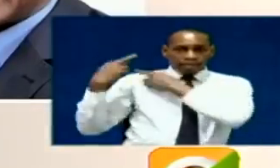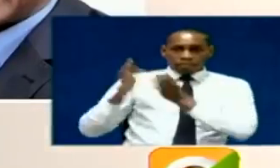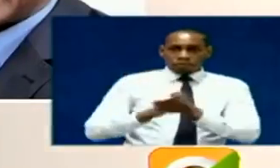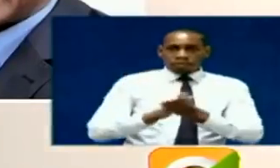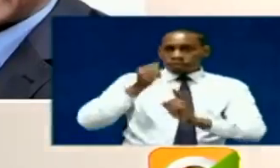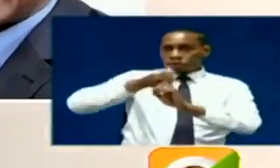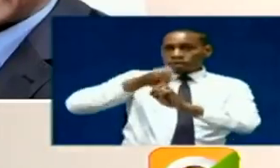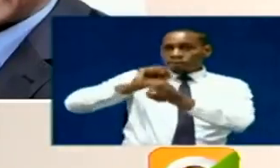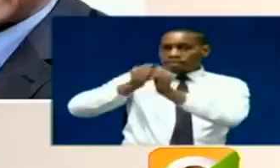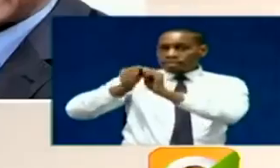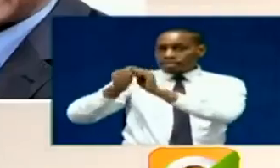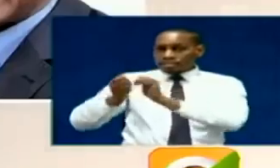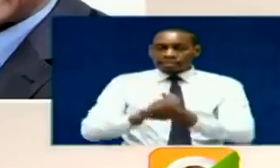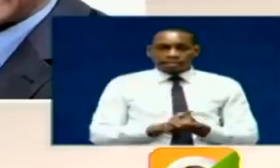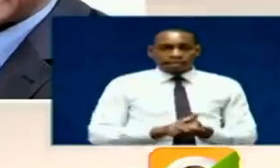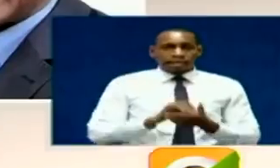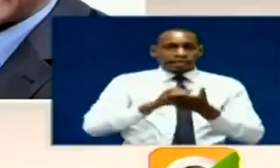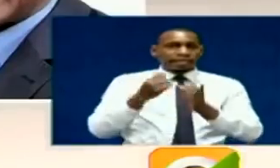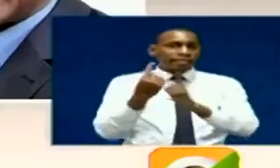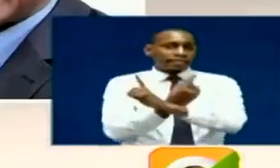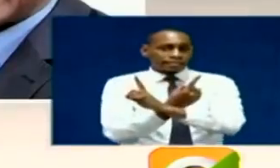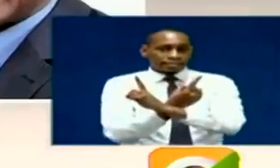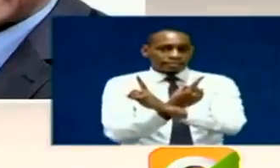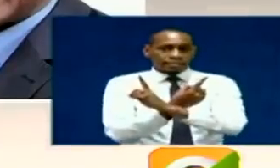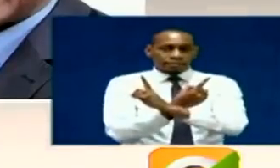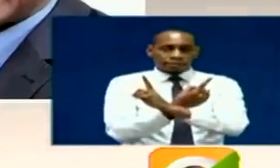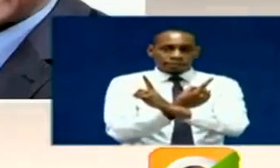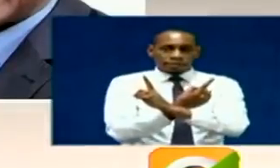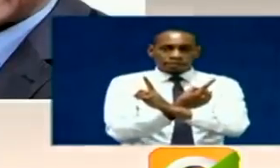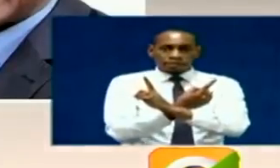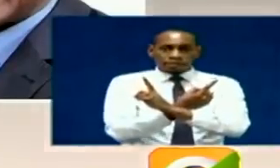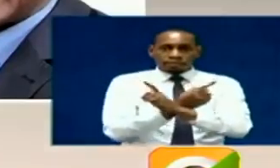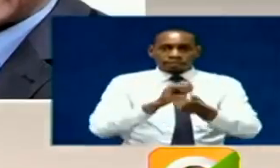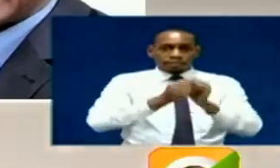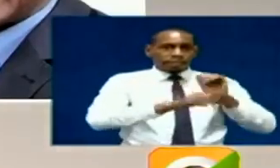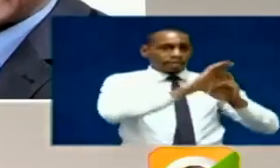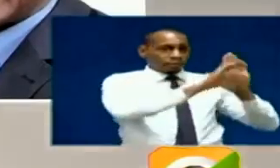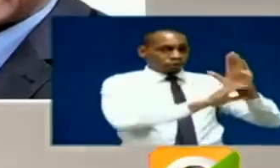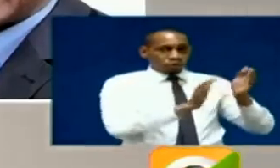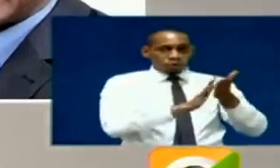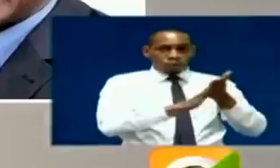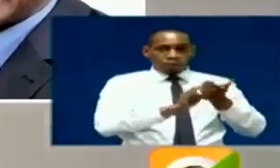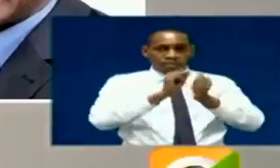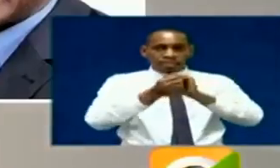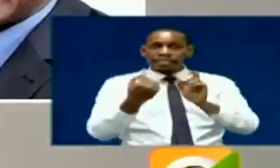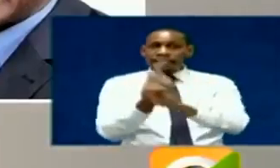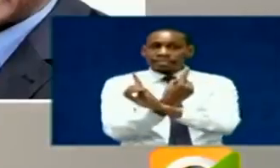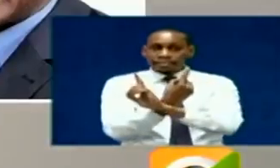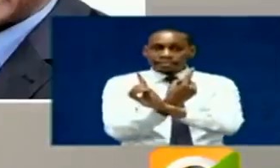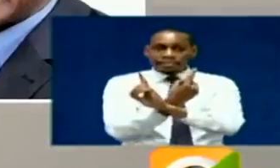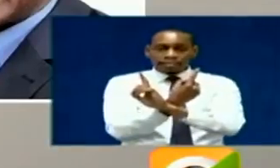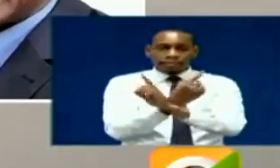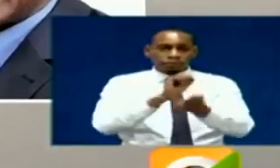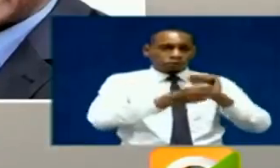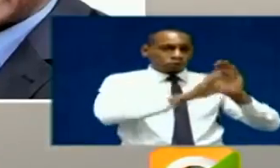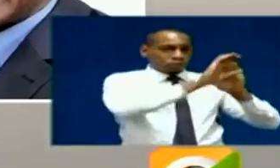drive amendments. Not that is different from negating the constitution. To drive an amendment or to propose an amendment is not the same as undermining